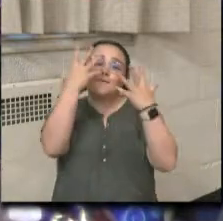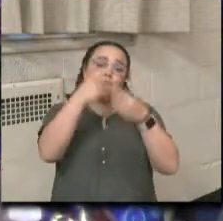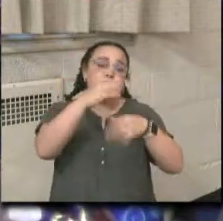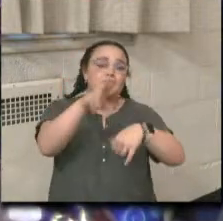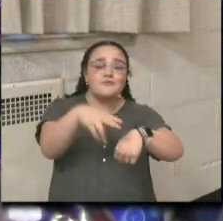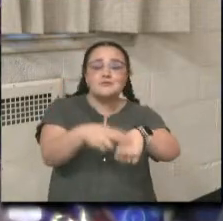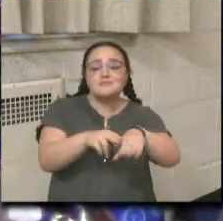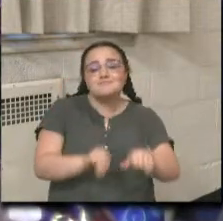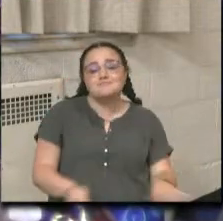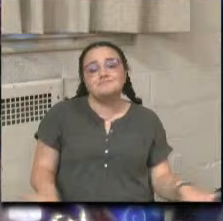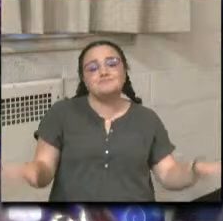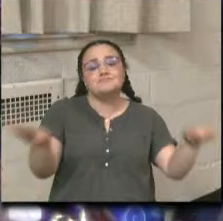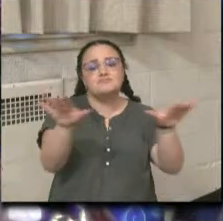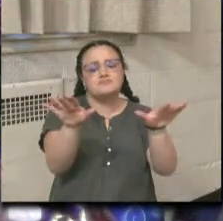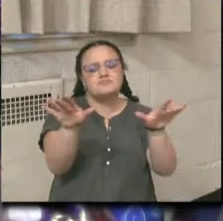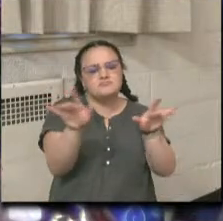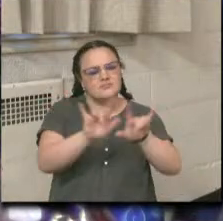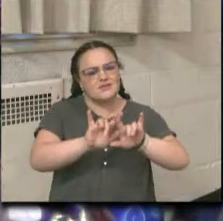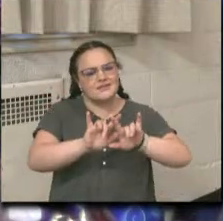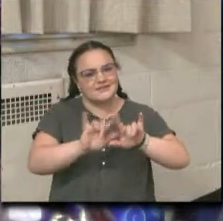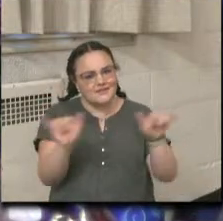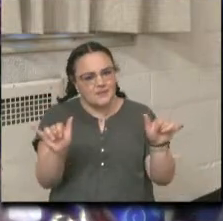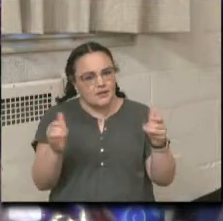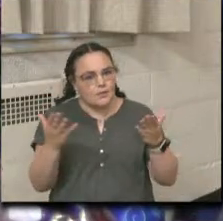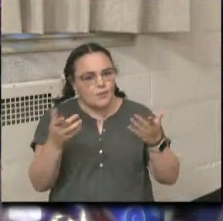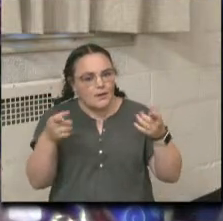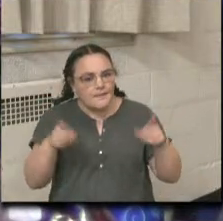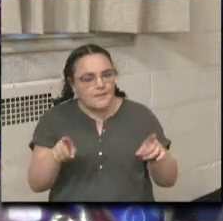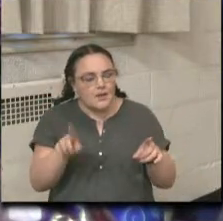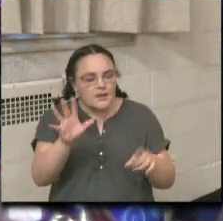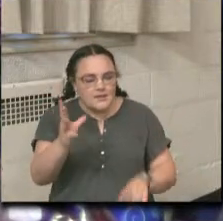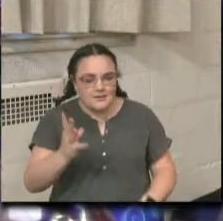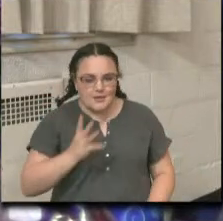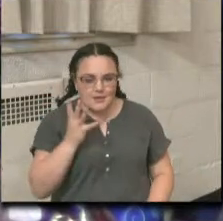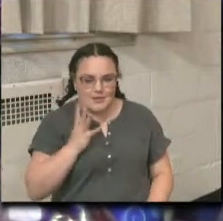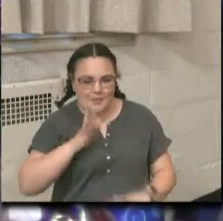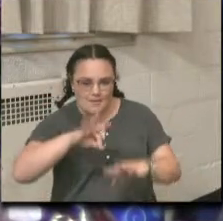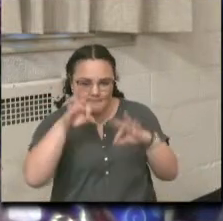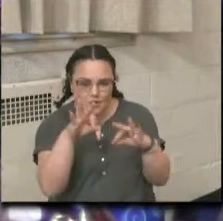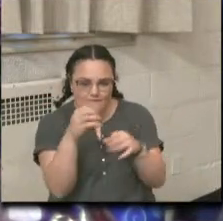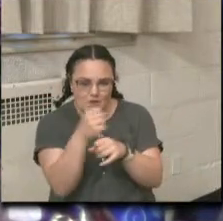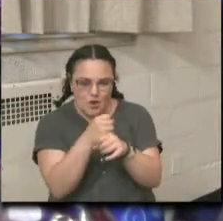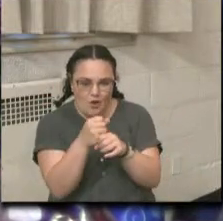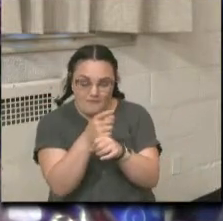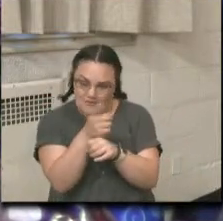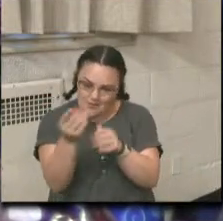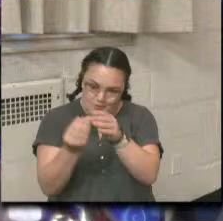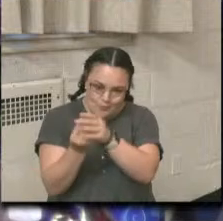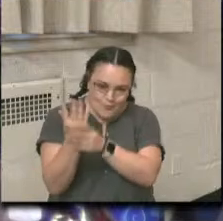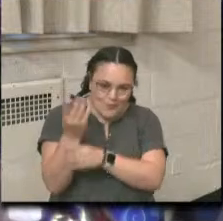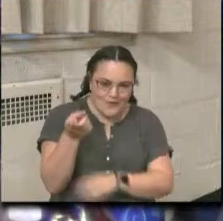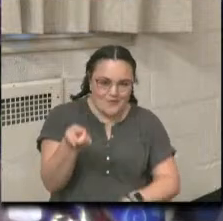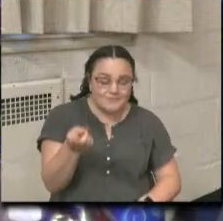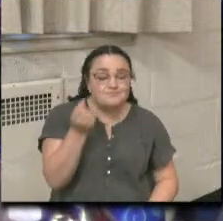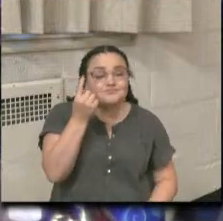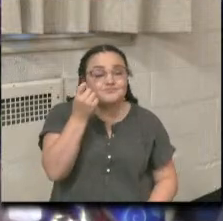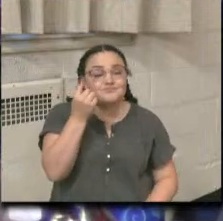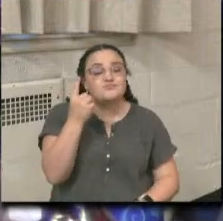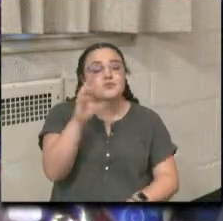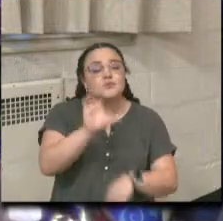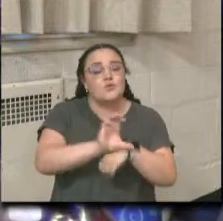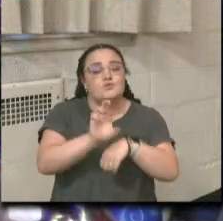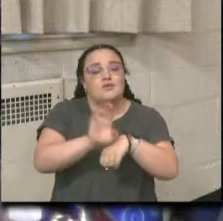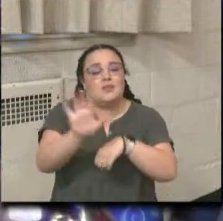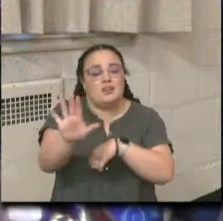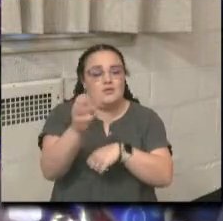also a land where some of the world's finest coffees are grown. The story of Costa Rican coffee is